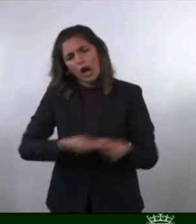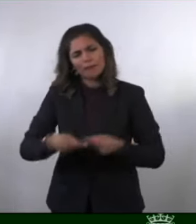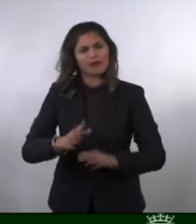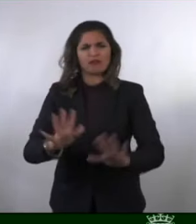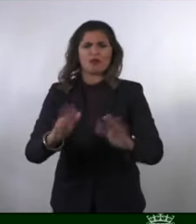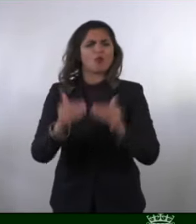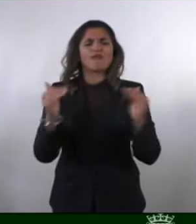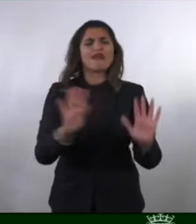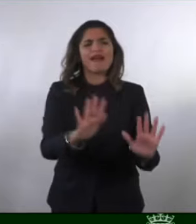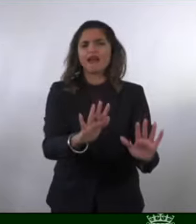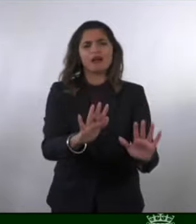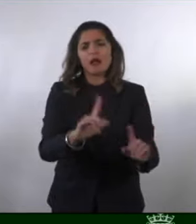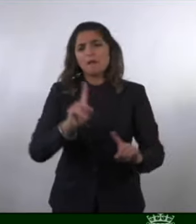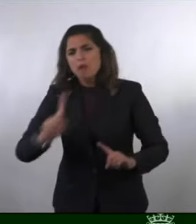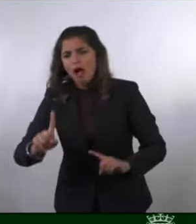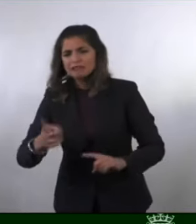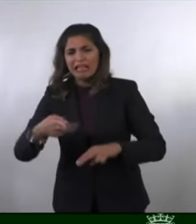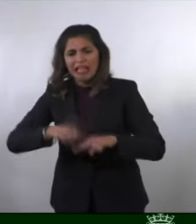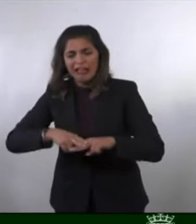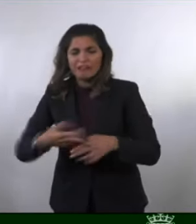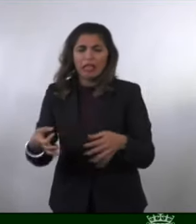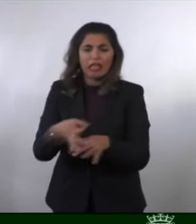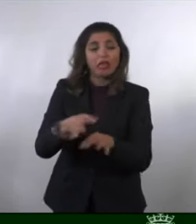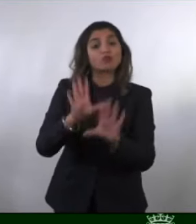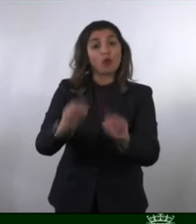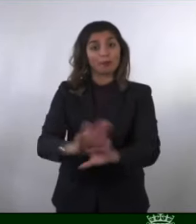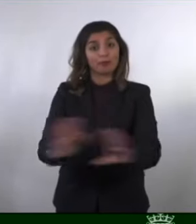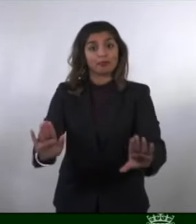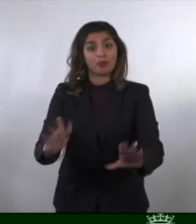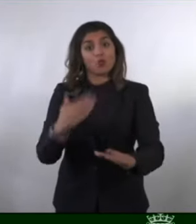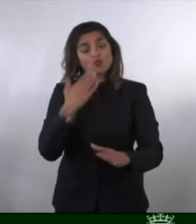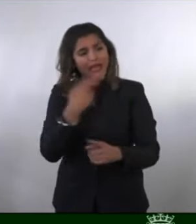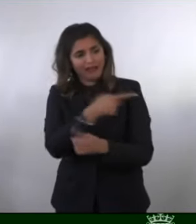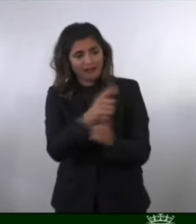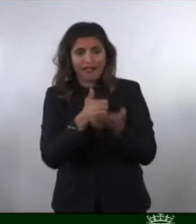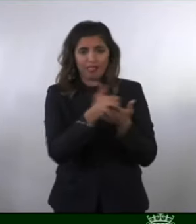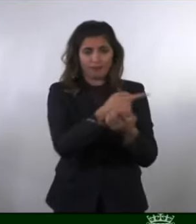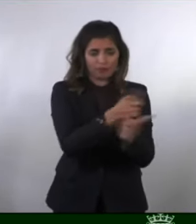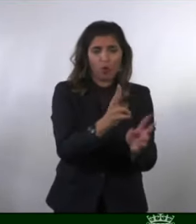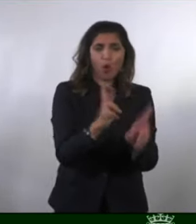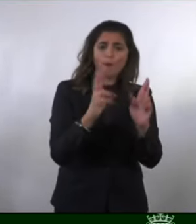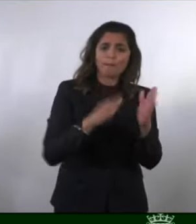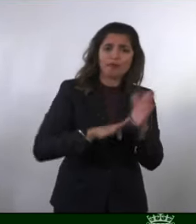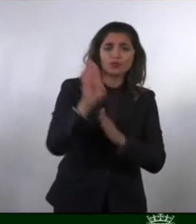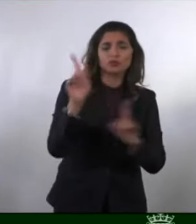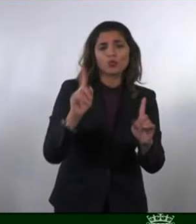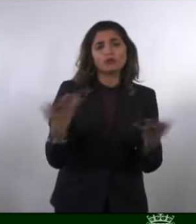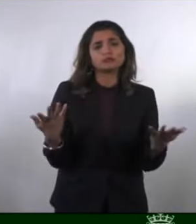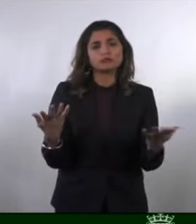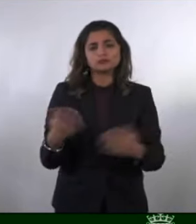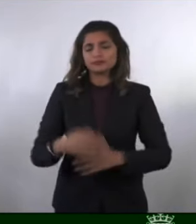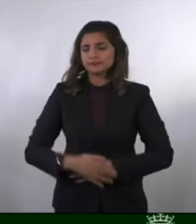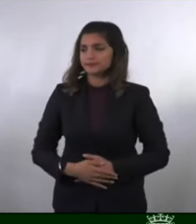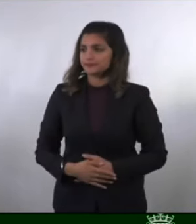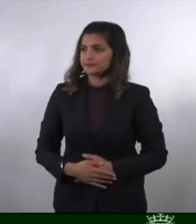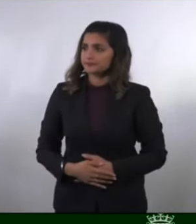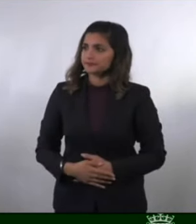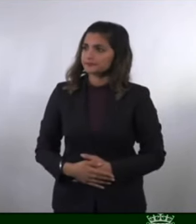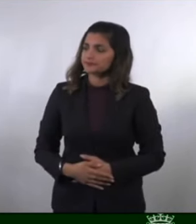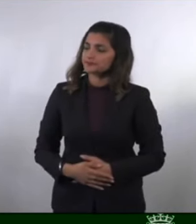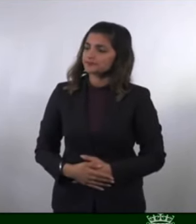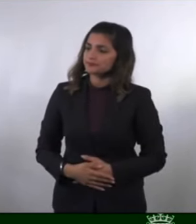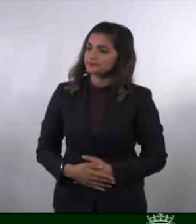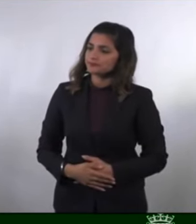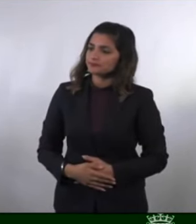no buts, no excuses. When is he going to give those people some hope? Okay. Thank you very much, Mr. Speaker.